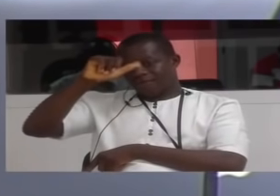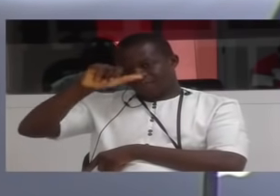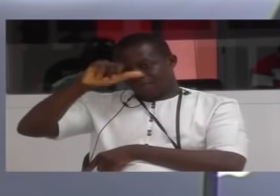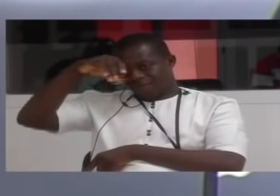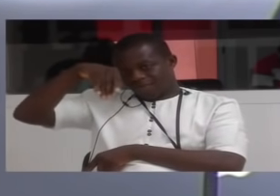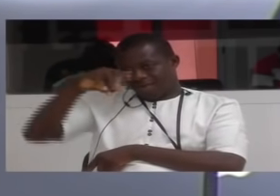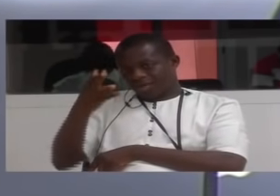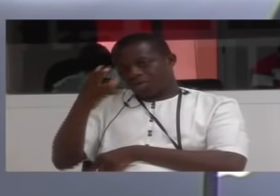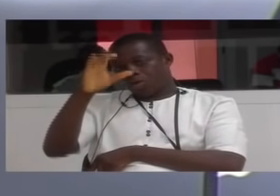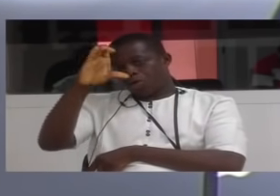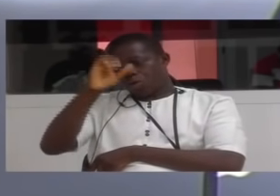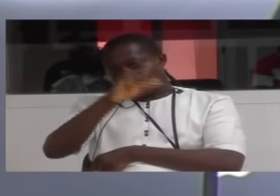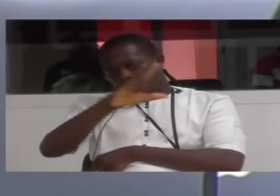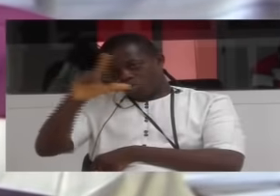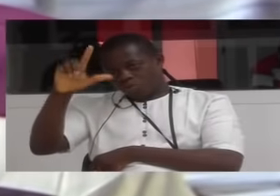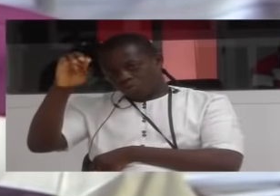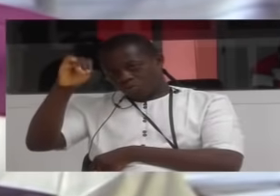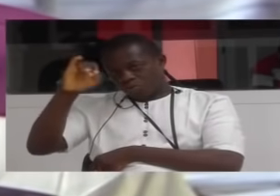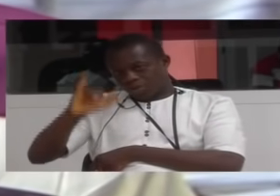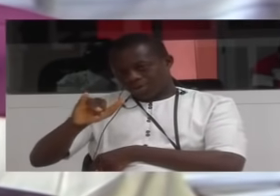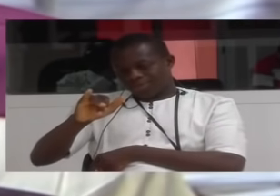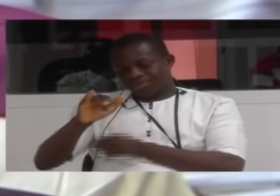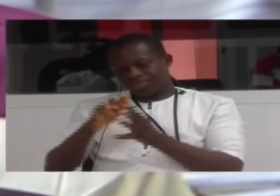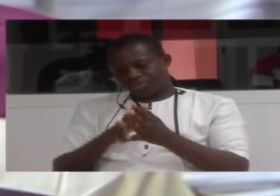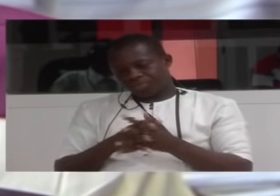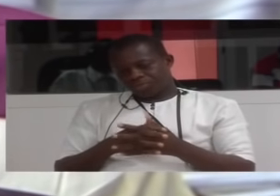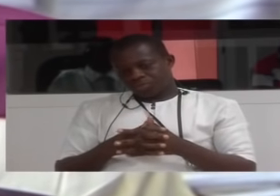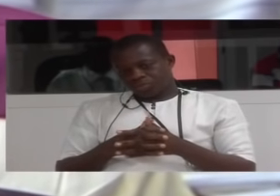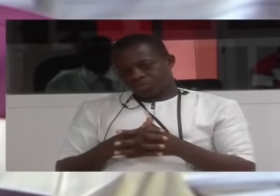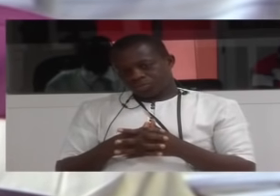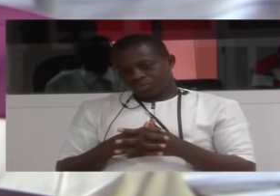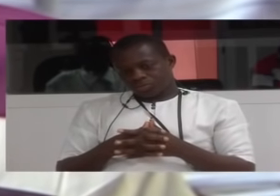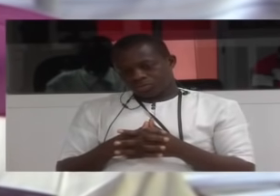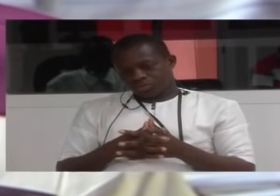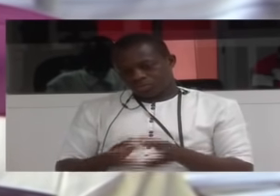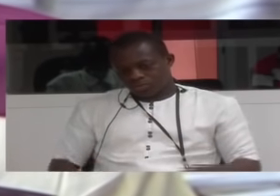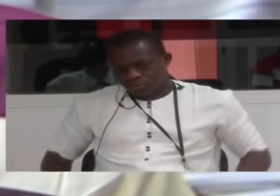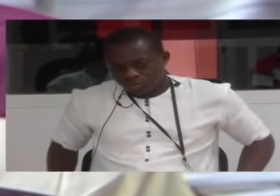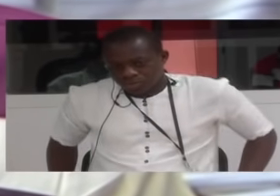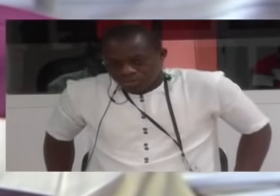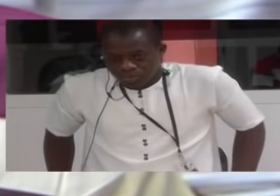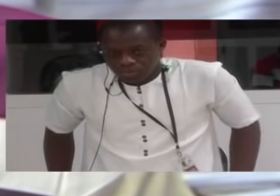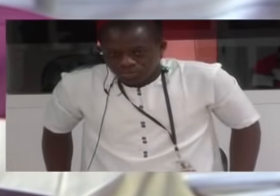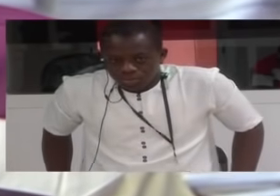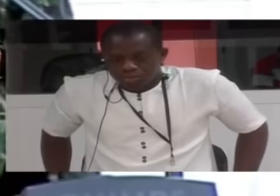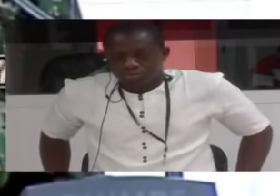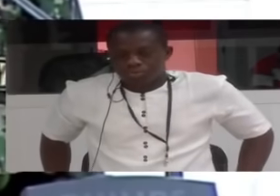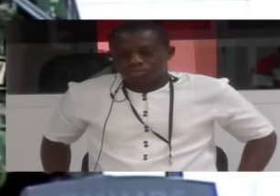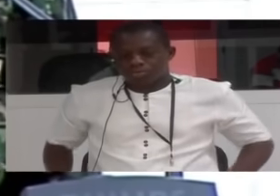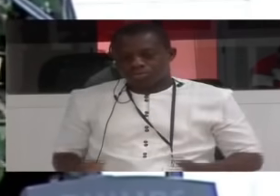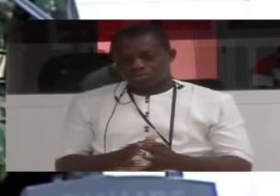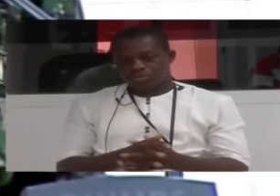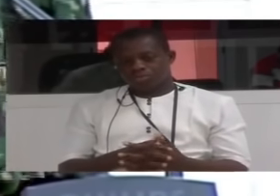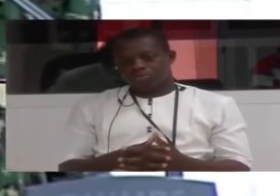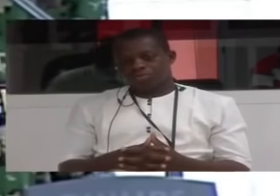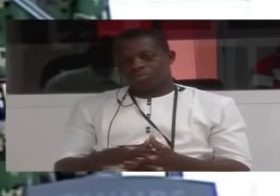delsi bi nga ega ci la Mustafa Sambu tamit aga ak Mustafa Koli ngeen dajé